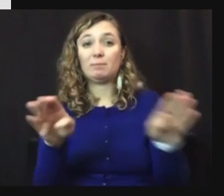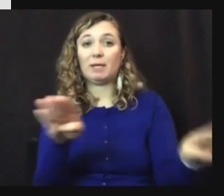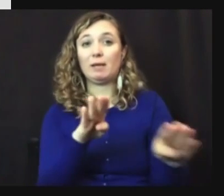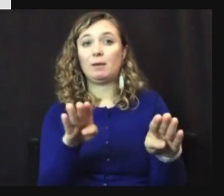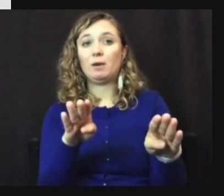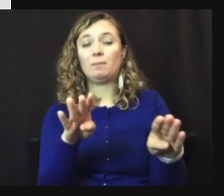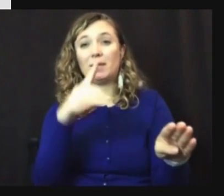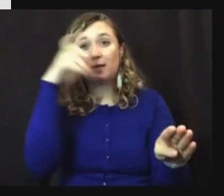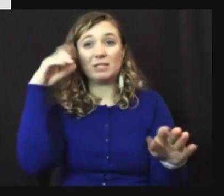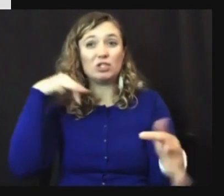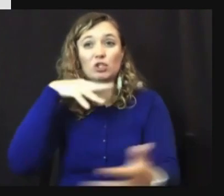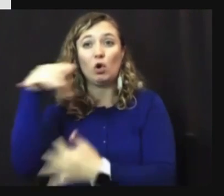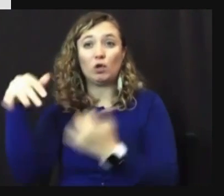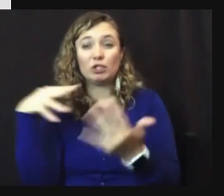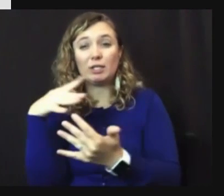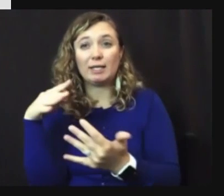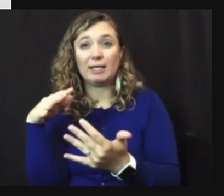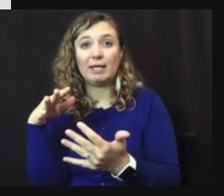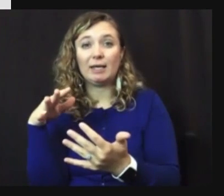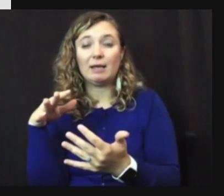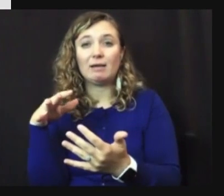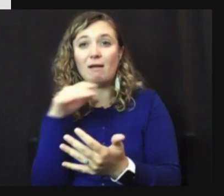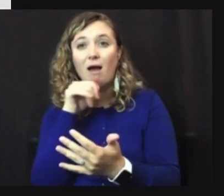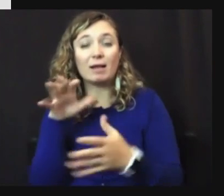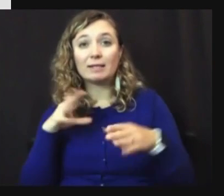behavior into a socially acceptable behavior.